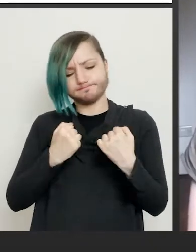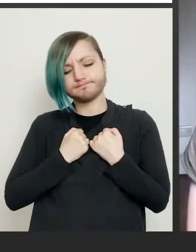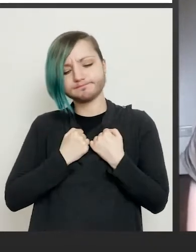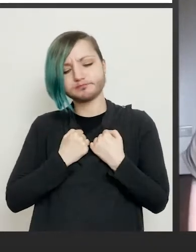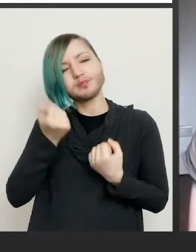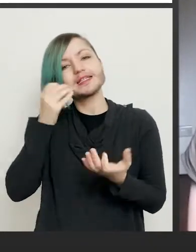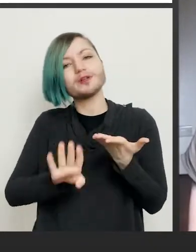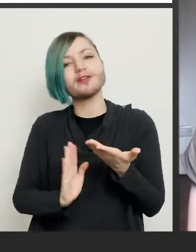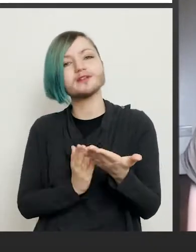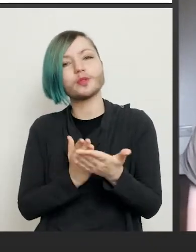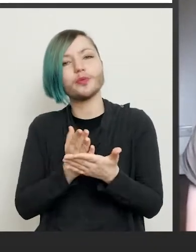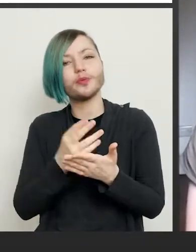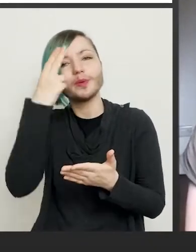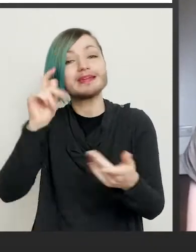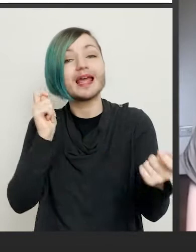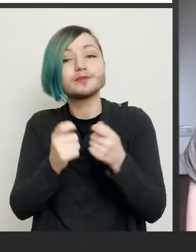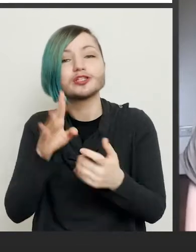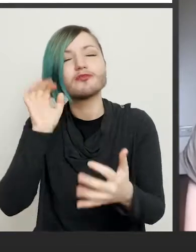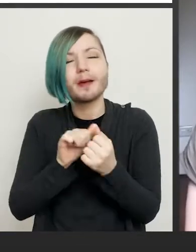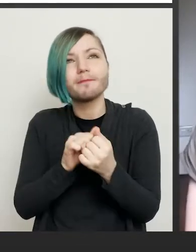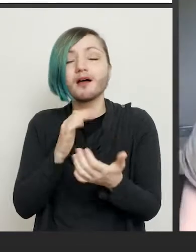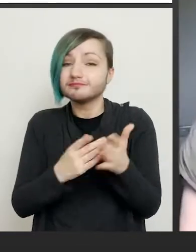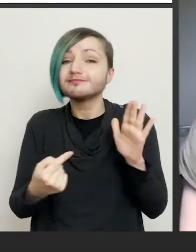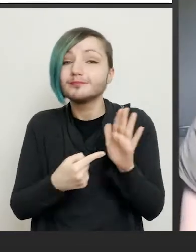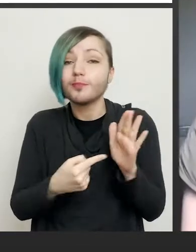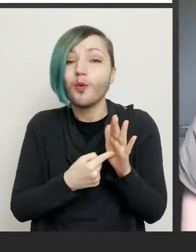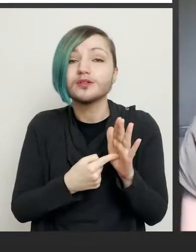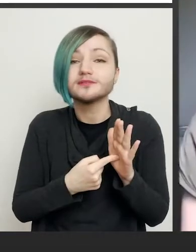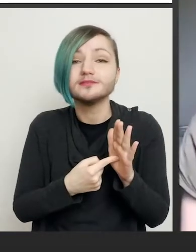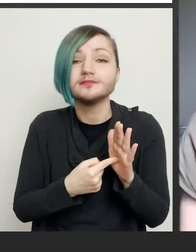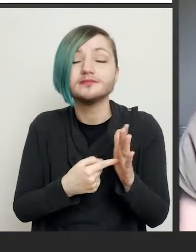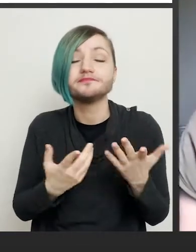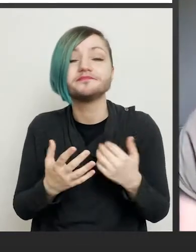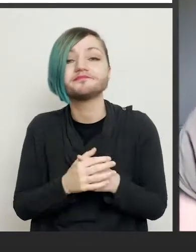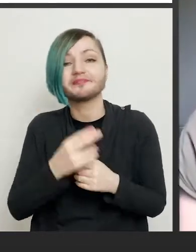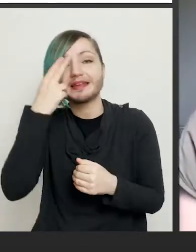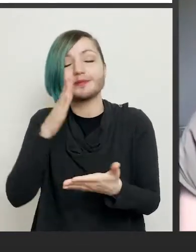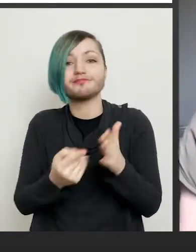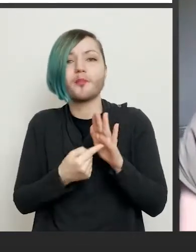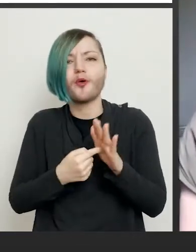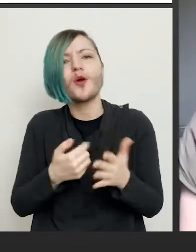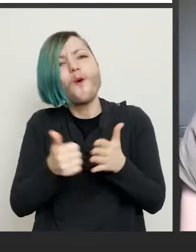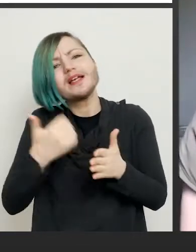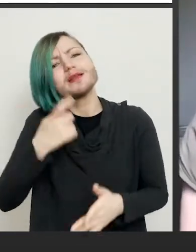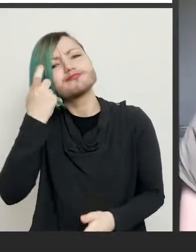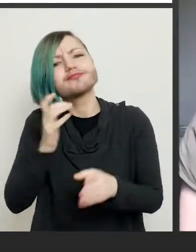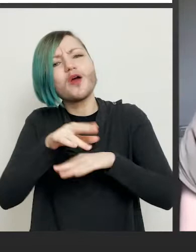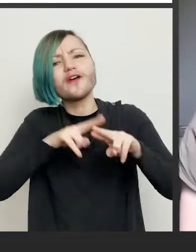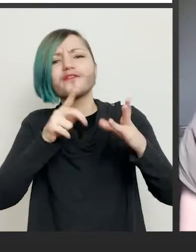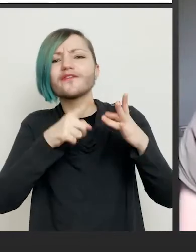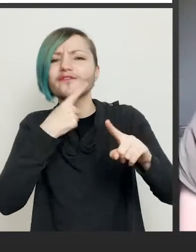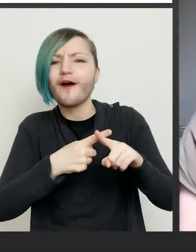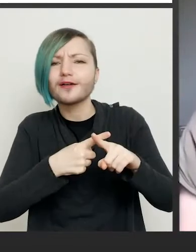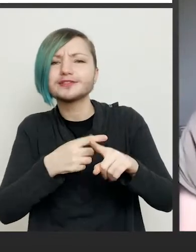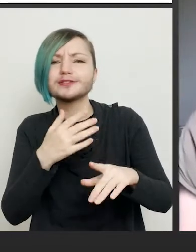change and realize just how fundamentally important that is. I always wondered about Fox as well, whether Al